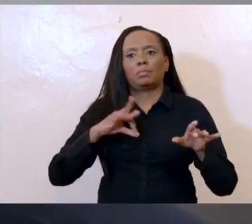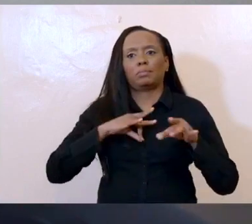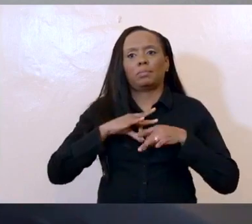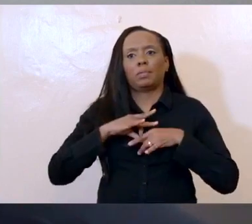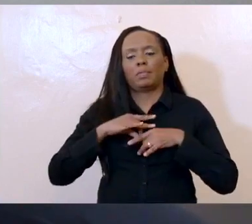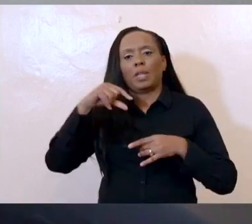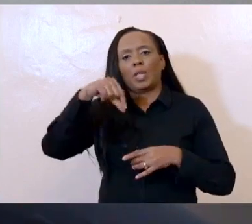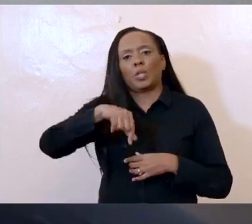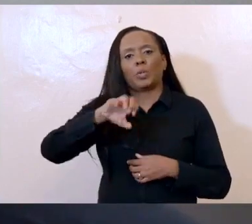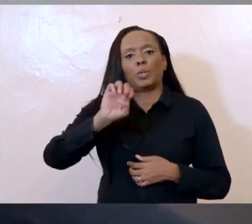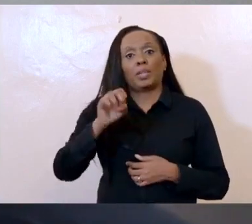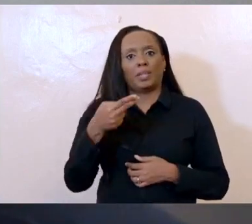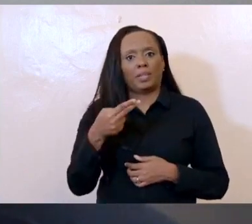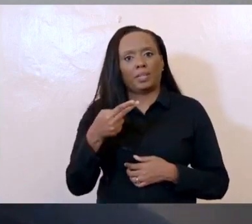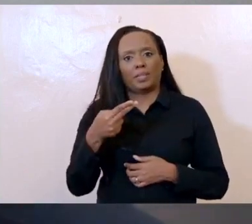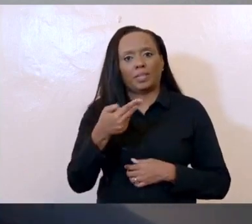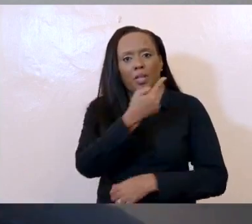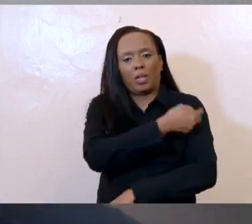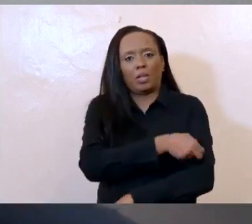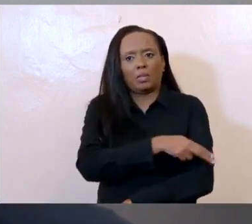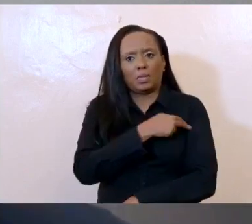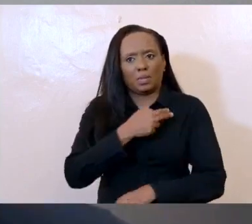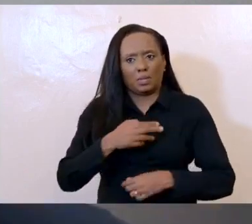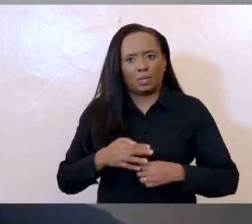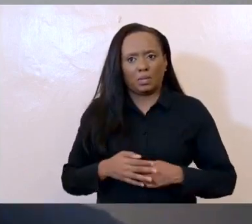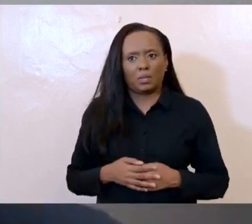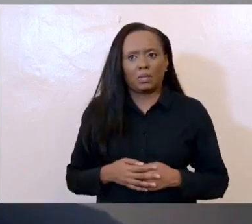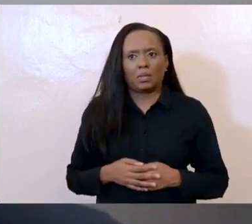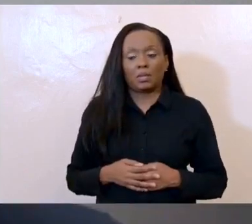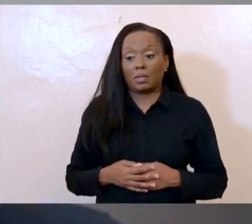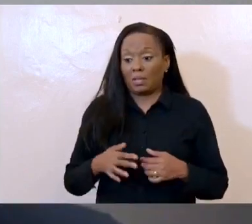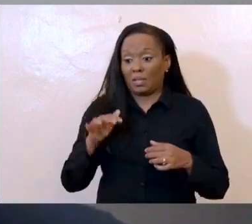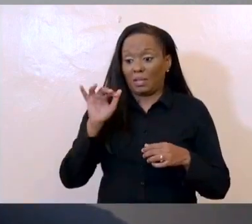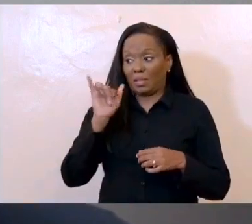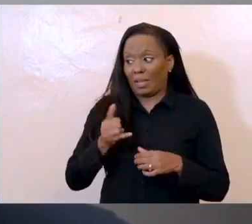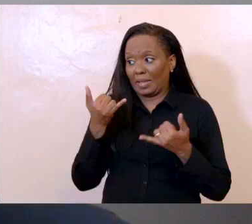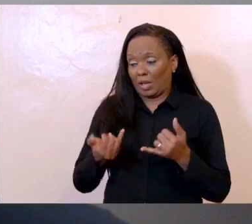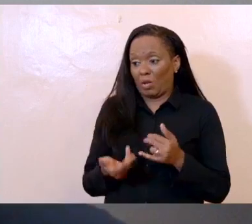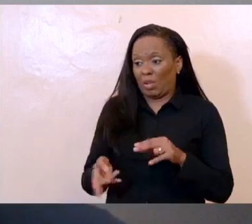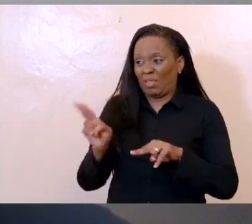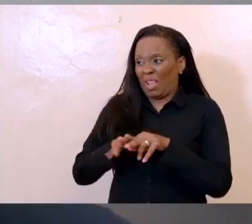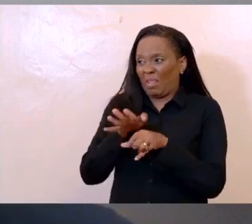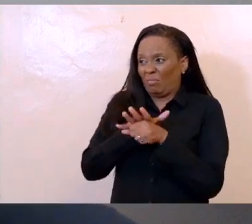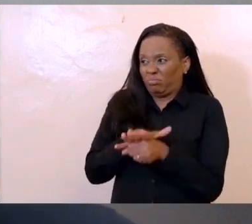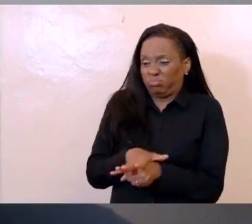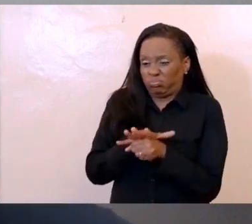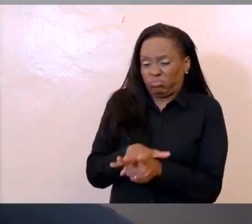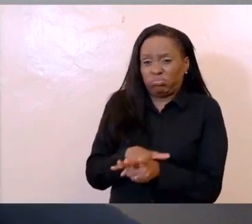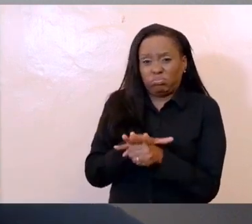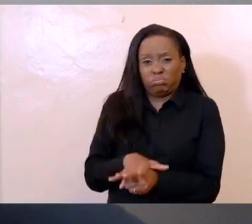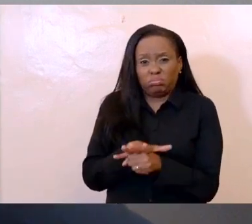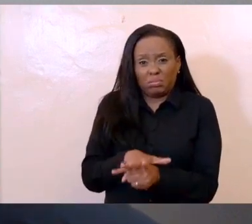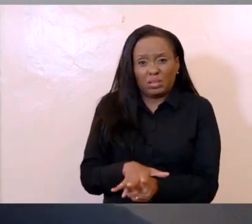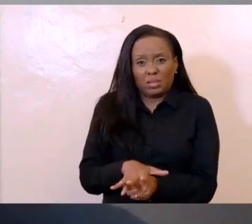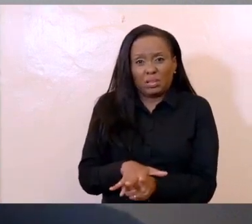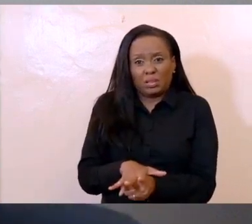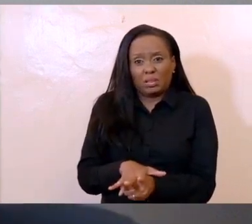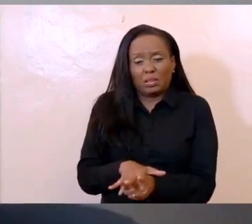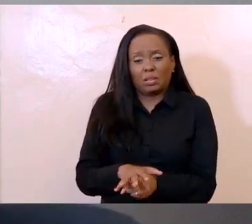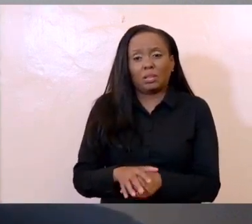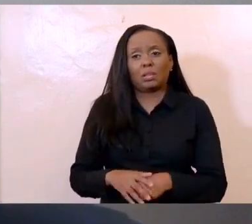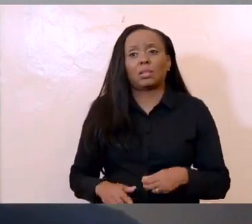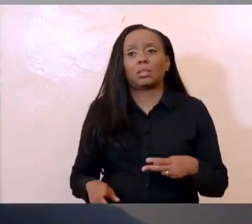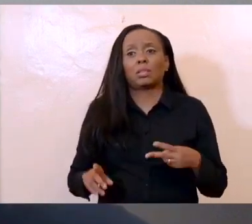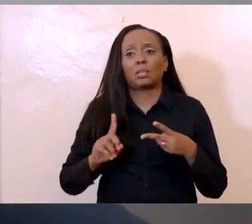you outline for me the additional pressure that now places on that primary facility, health facility? And secondly, in